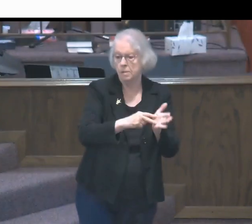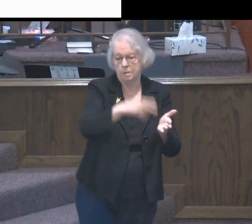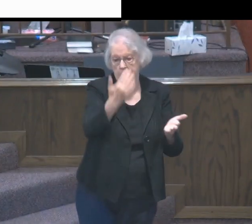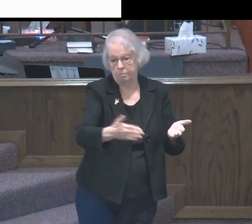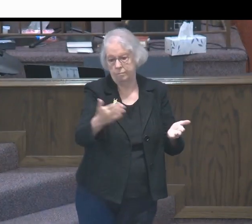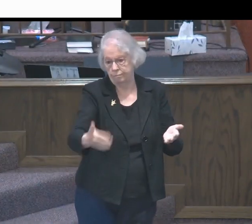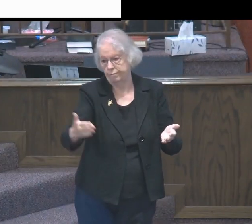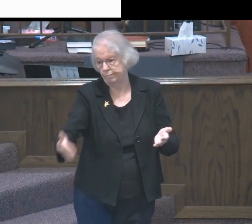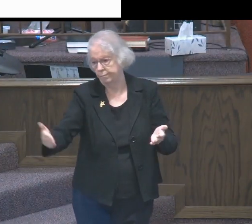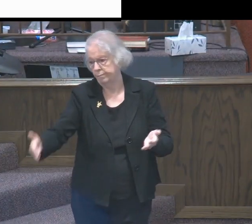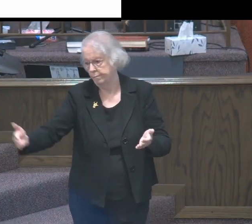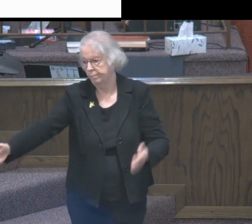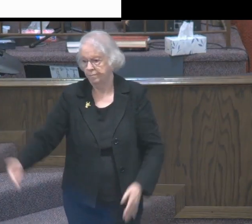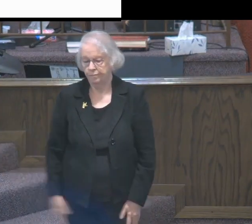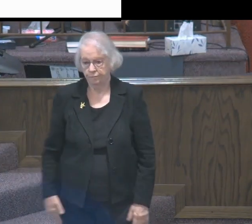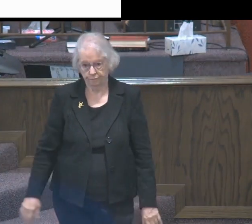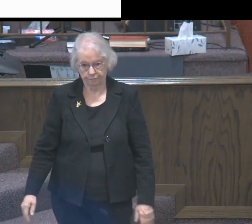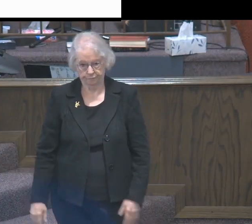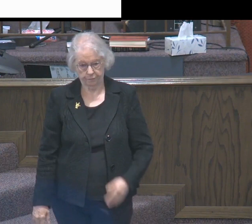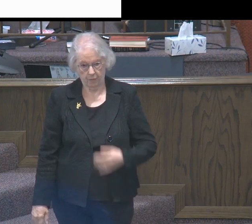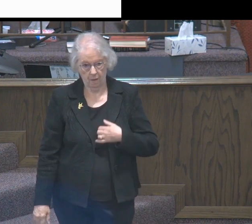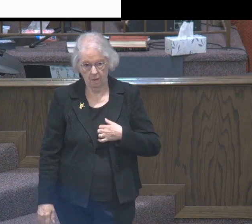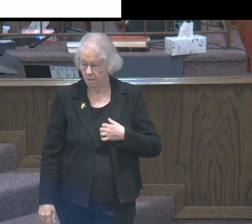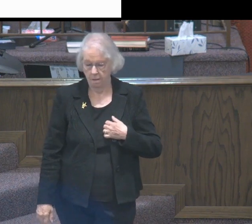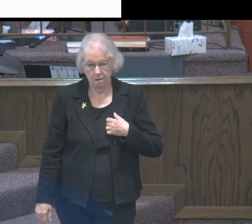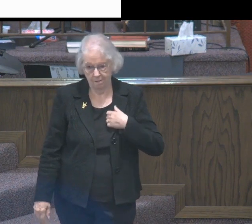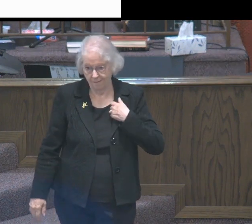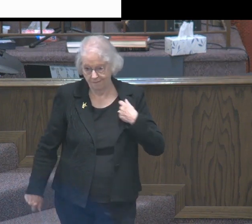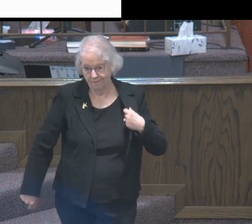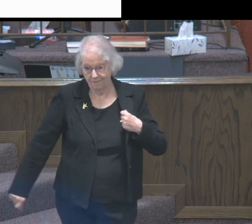of how this misconception